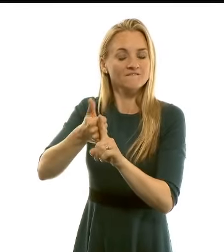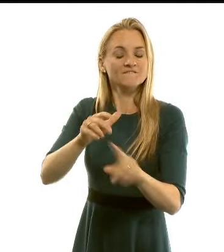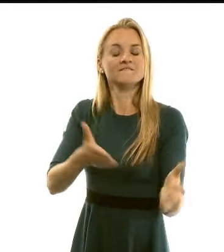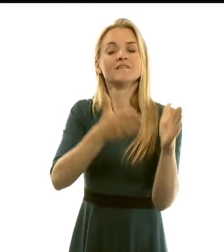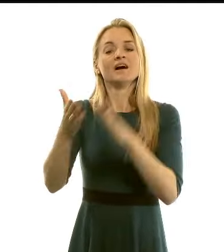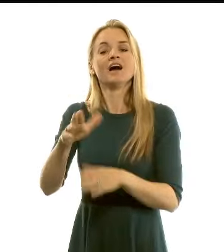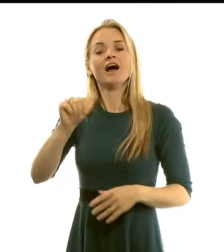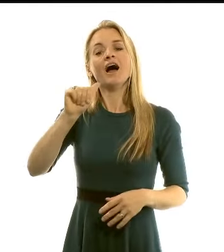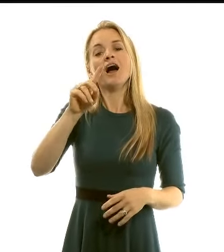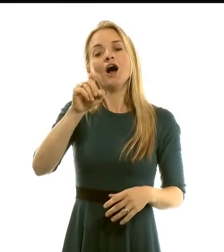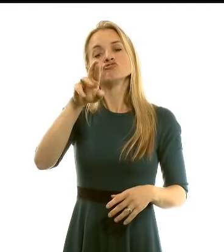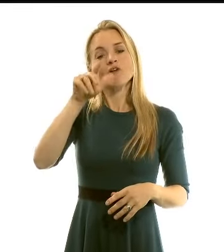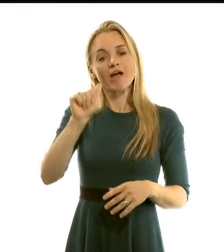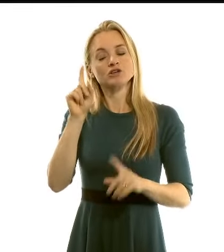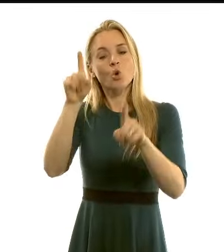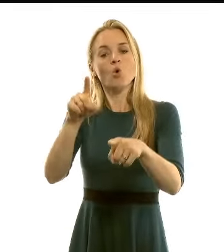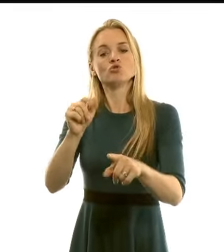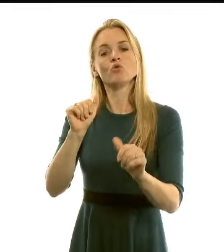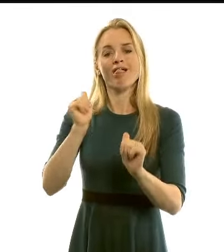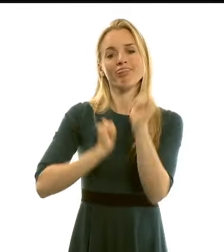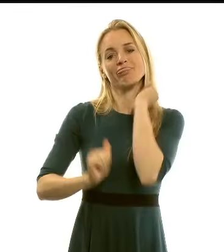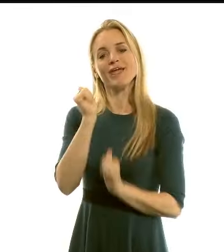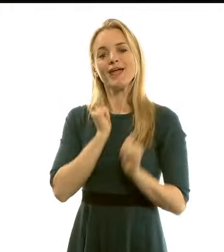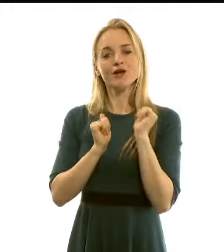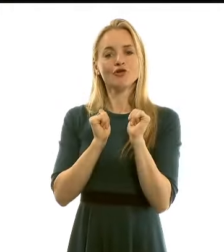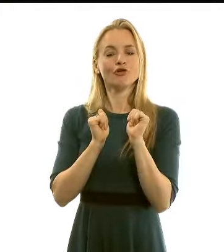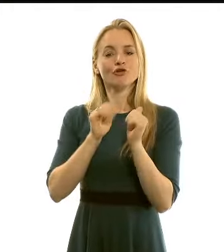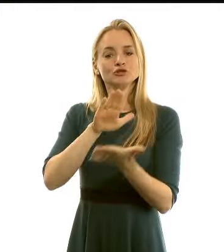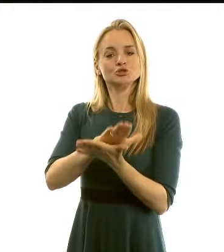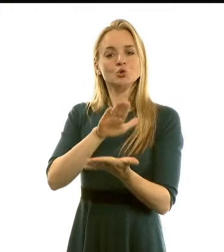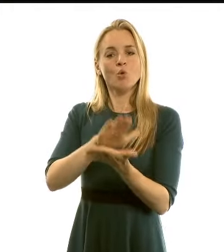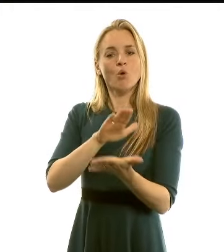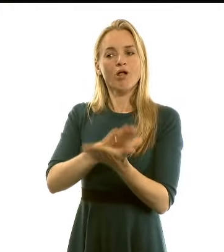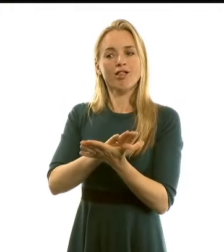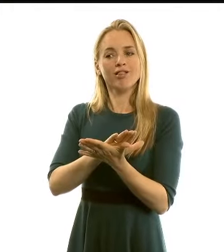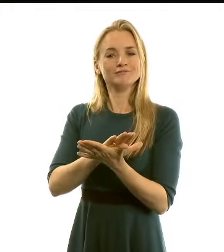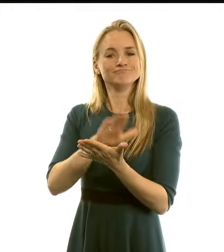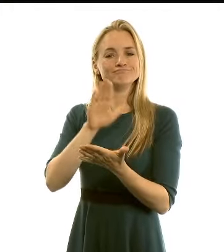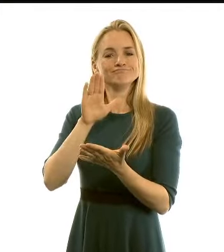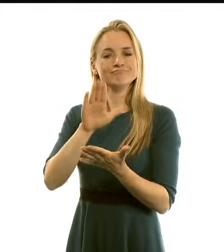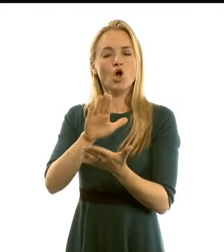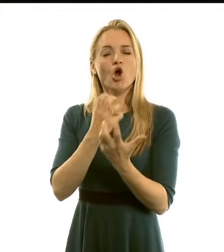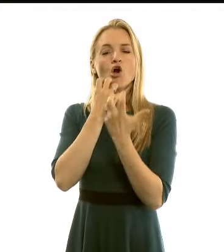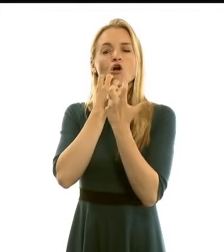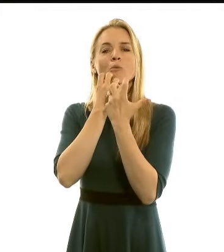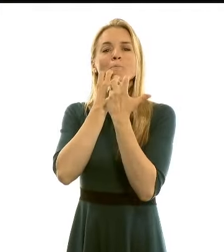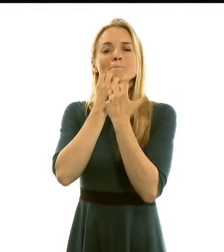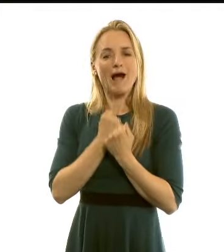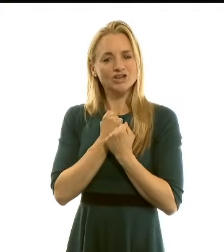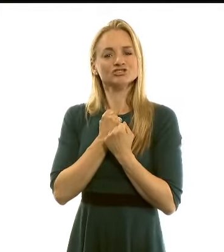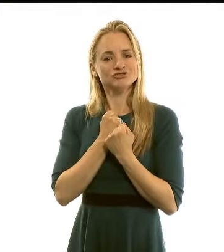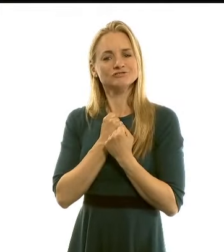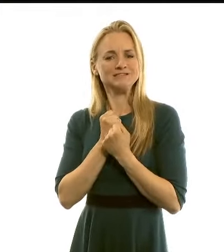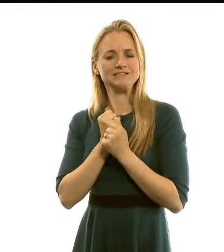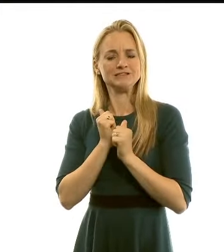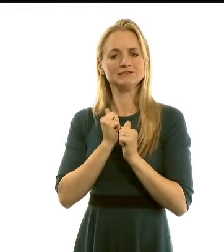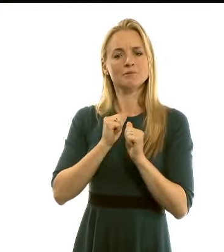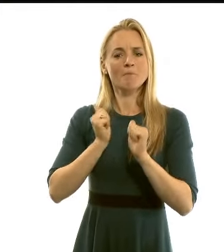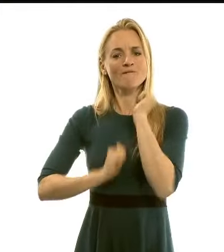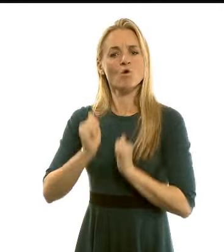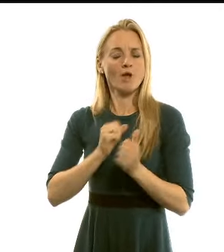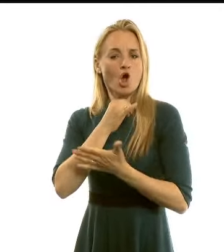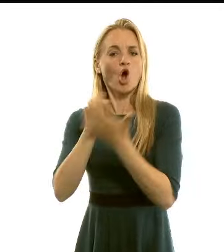to theatre school to pursue her passion in learning everything about the performing arts. In each of the